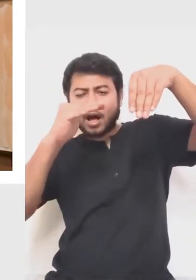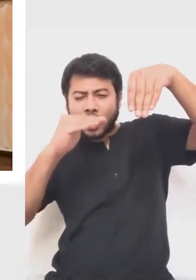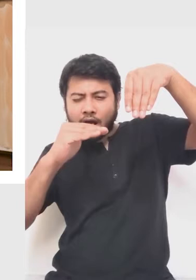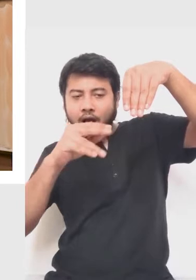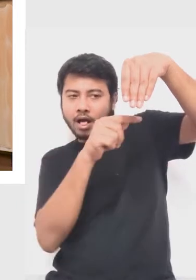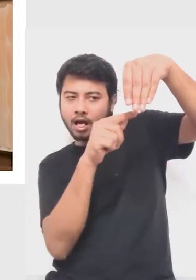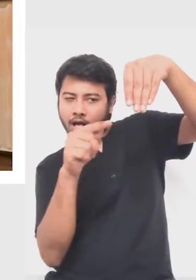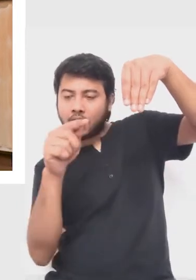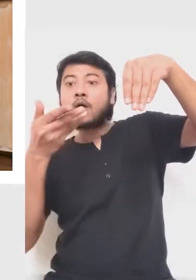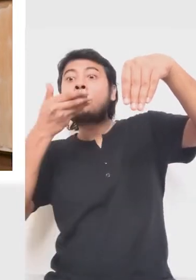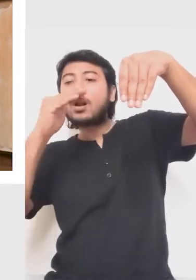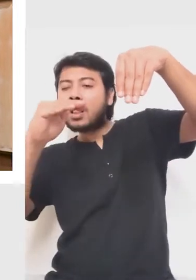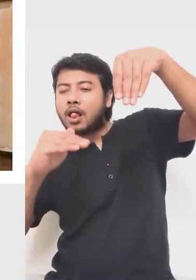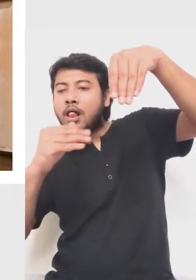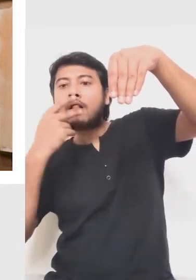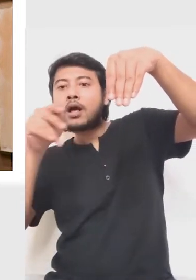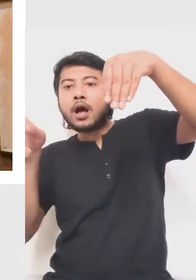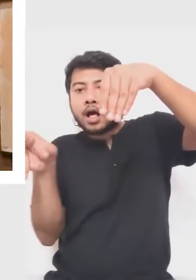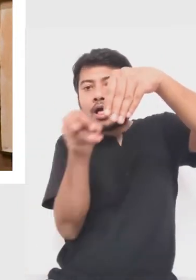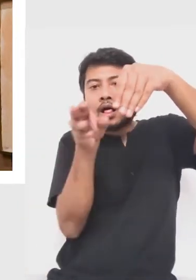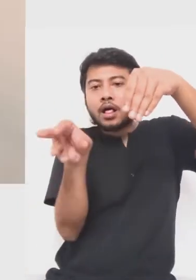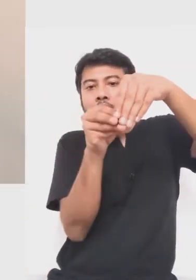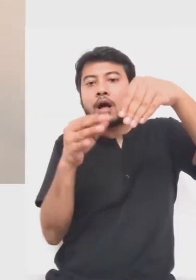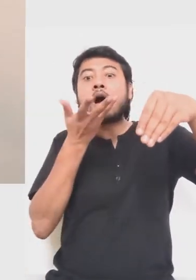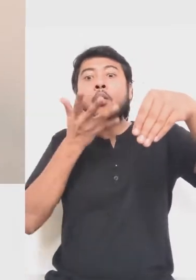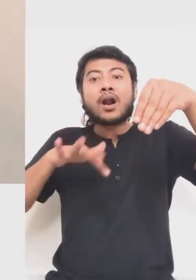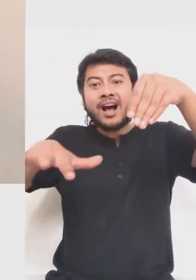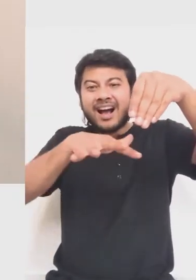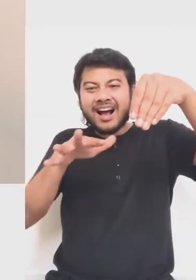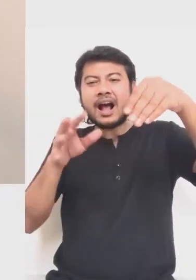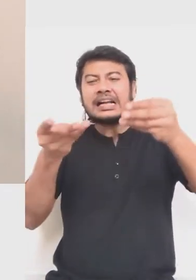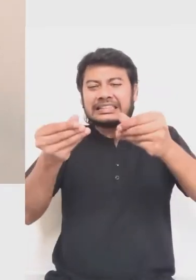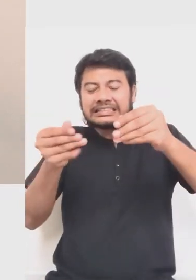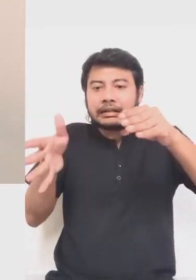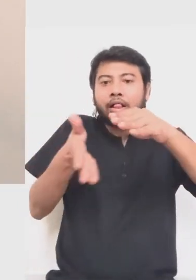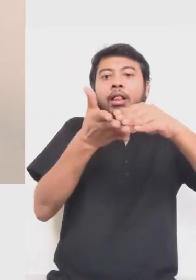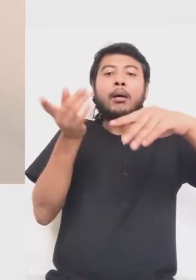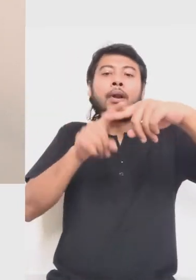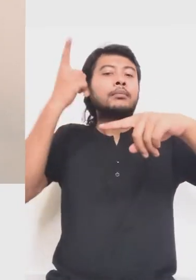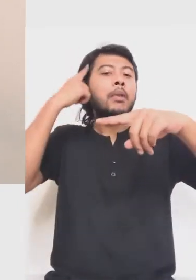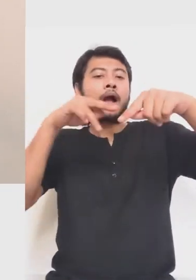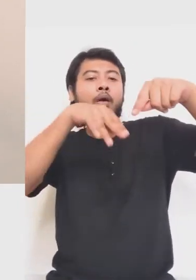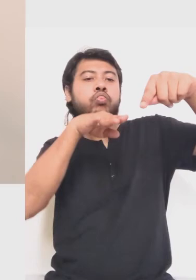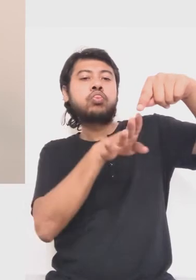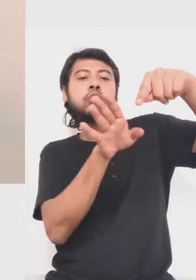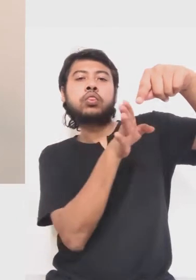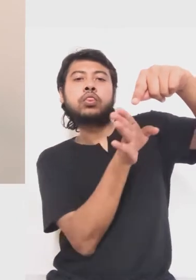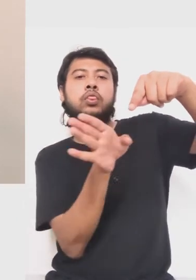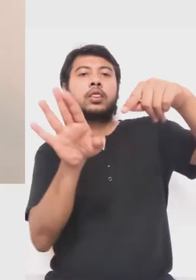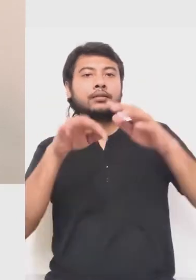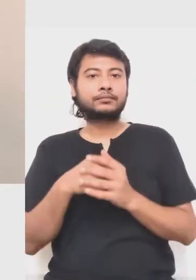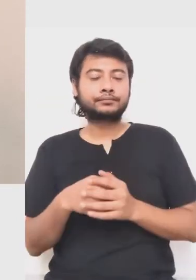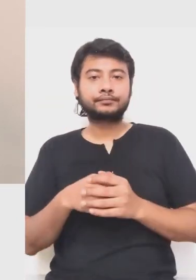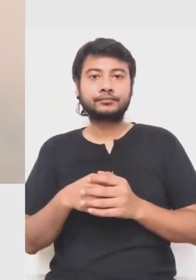weather. Nai's practice is both process and material intensive. He comments that while